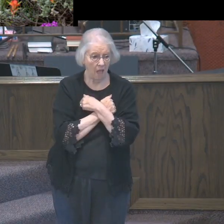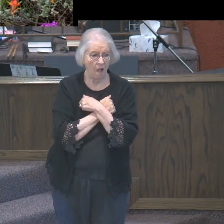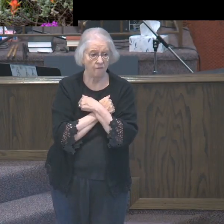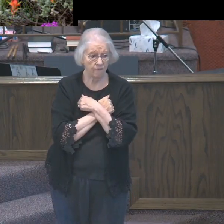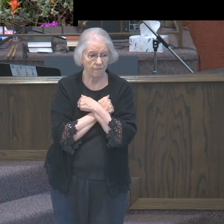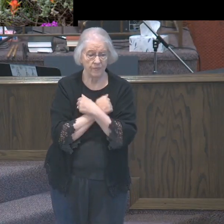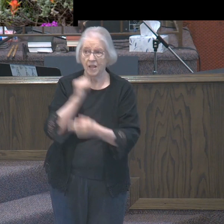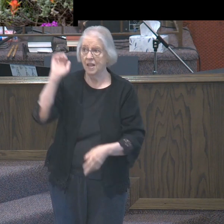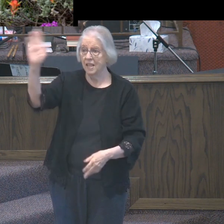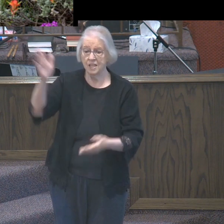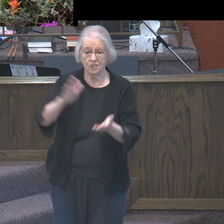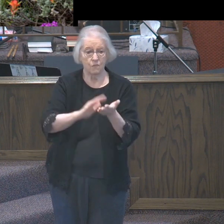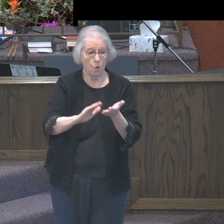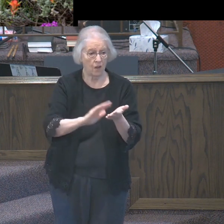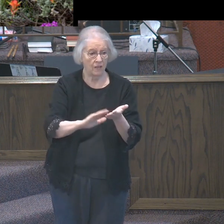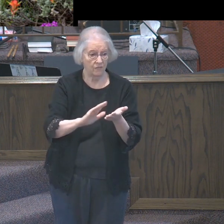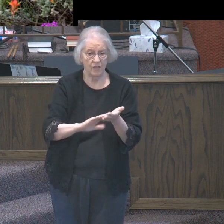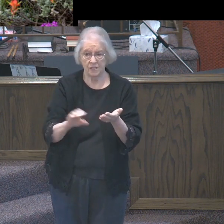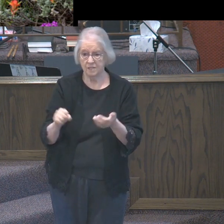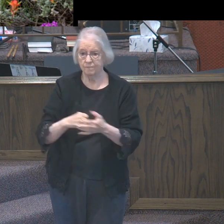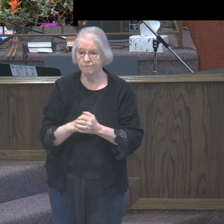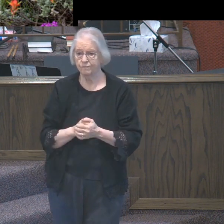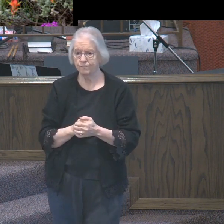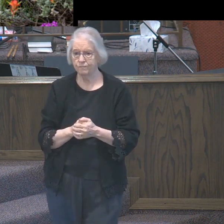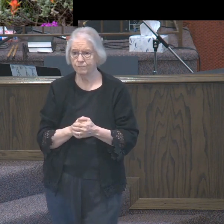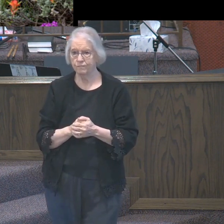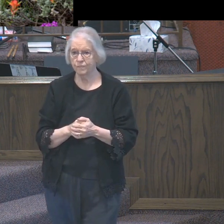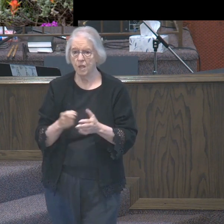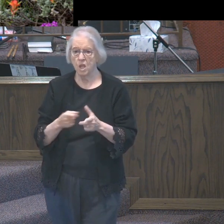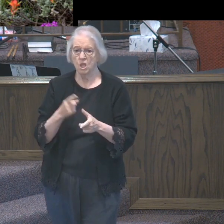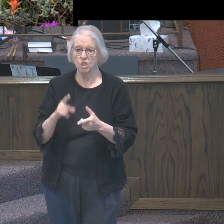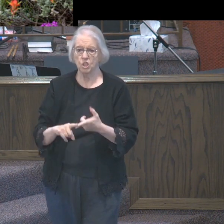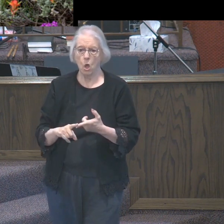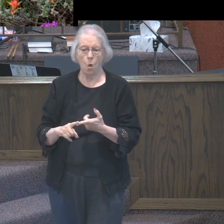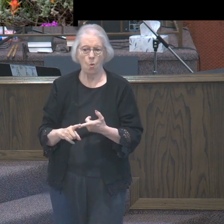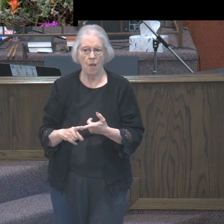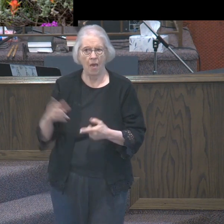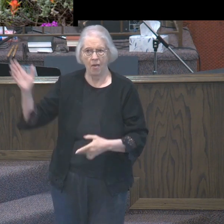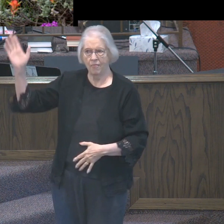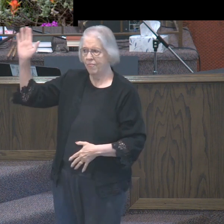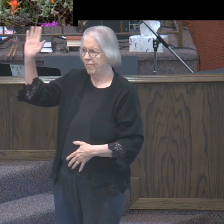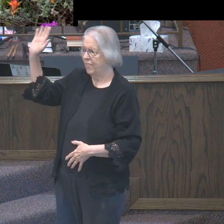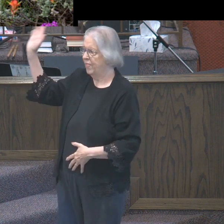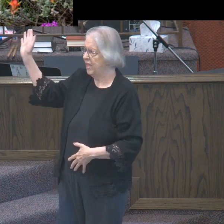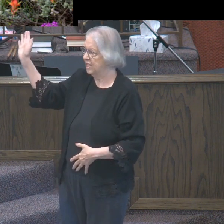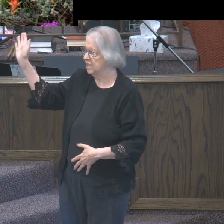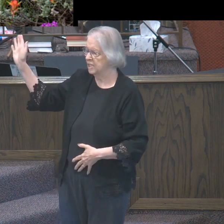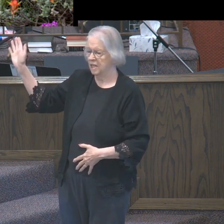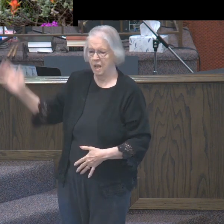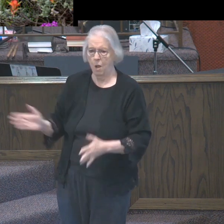But see, this prayer is not really the Lord's prayer. It's really the Lord's model for